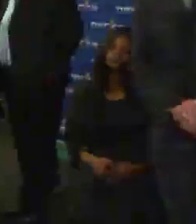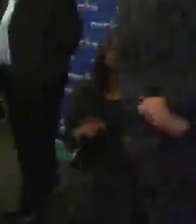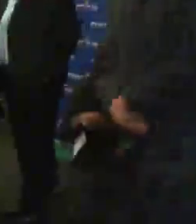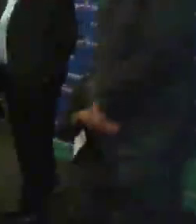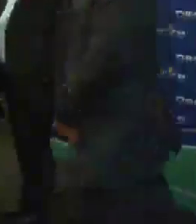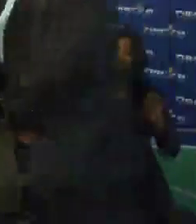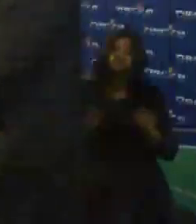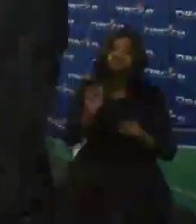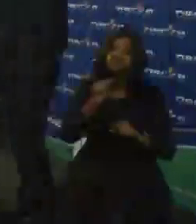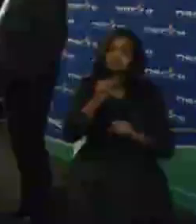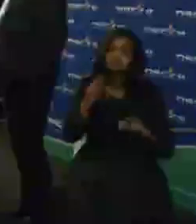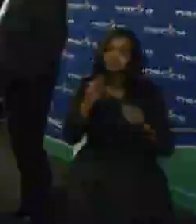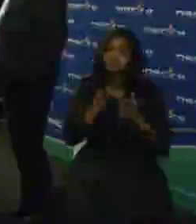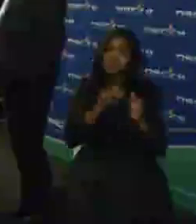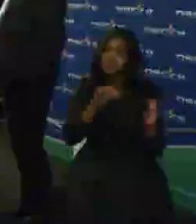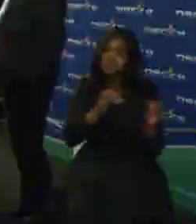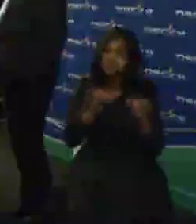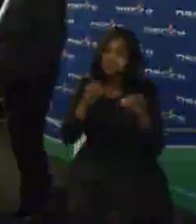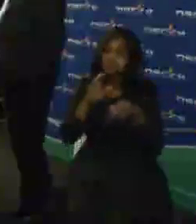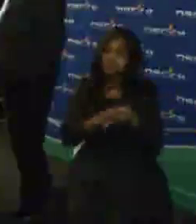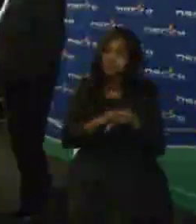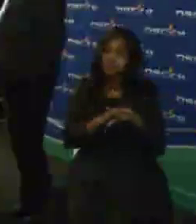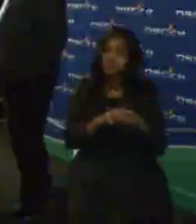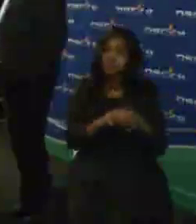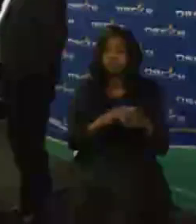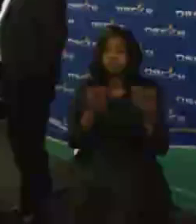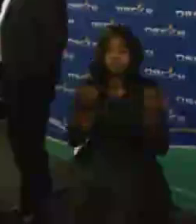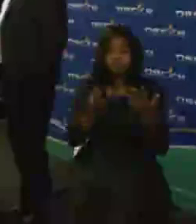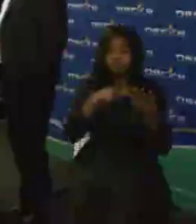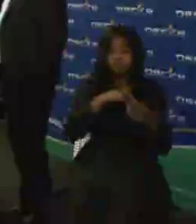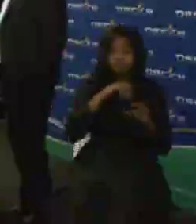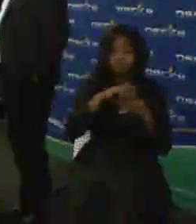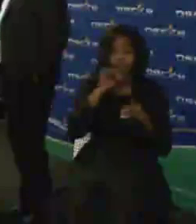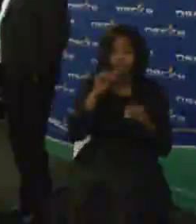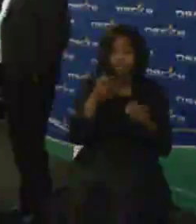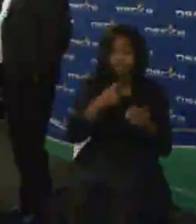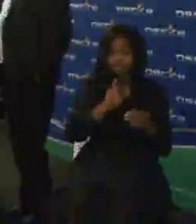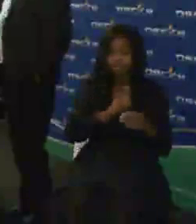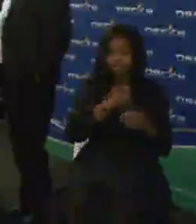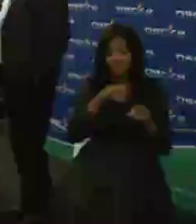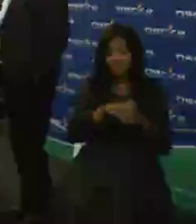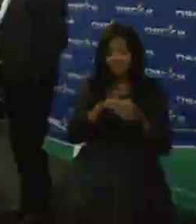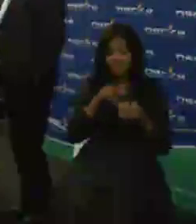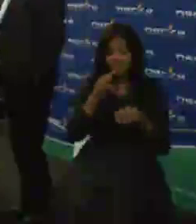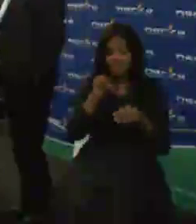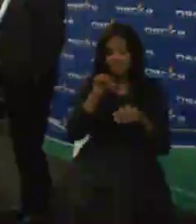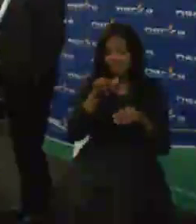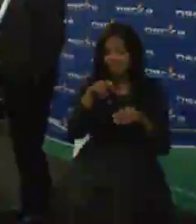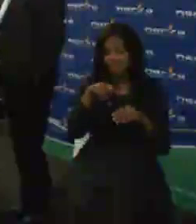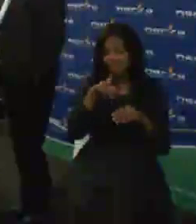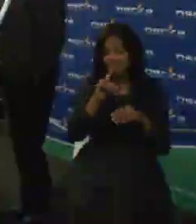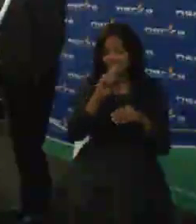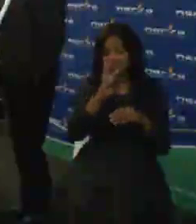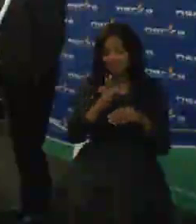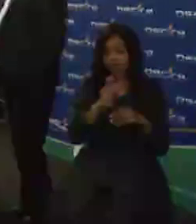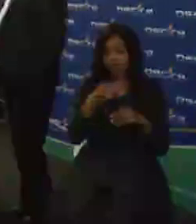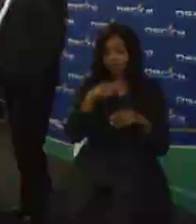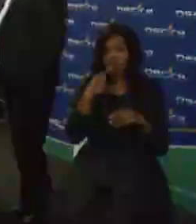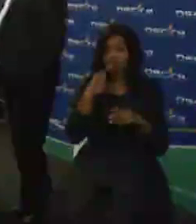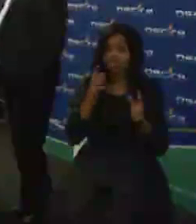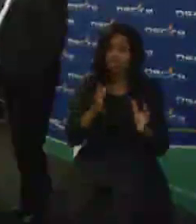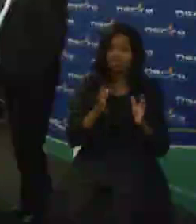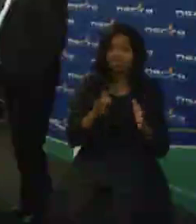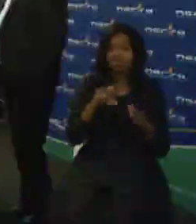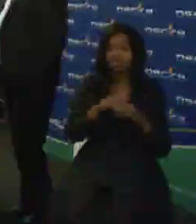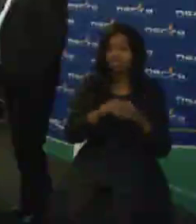Chairperson, yeah, just to move on to where we find ourselves in terms of MYPD4. As we said